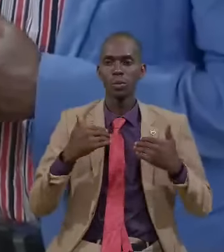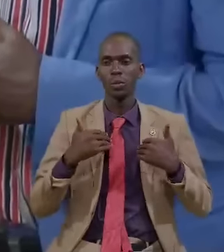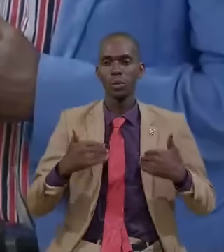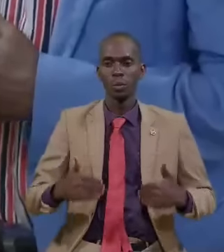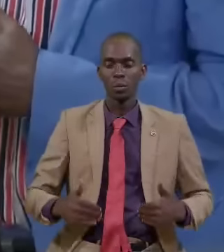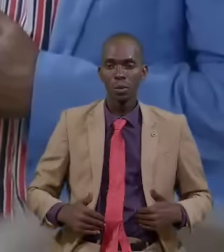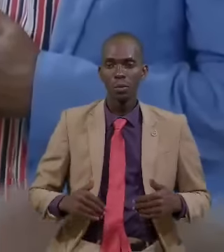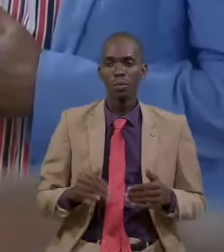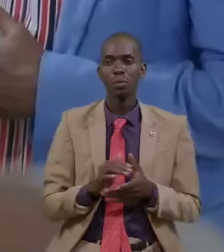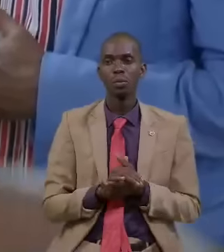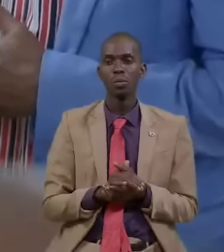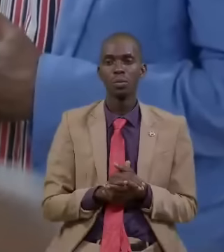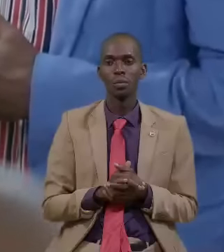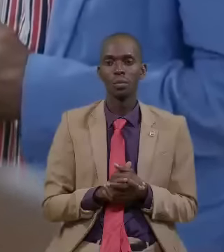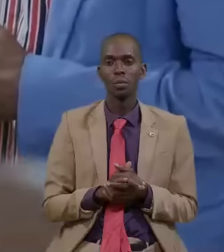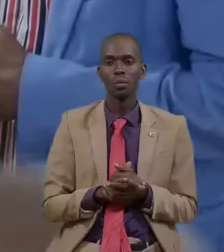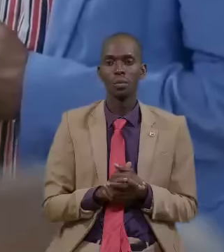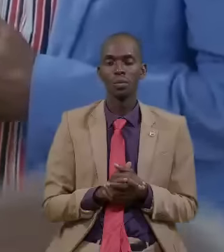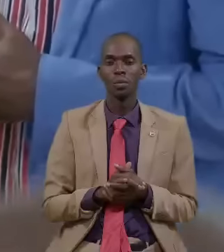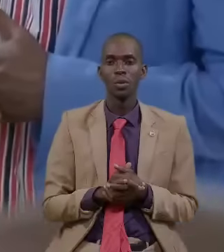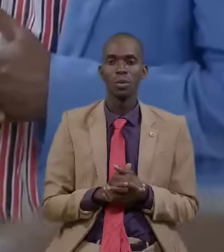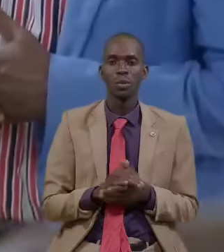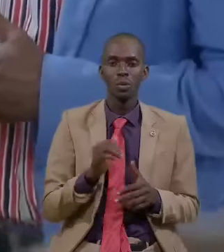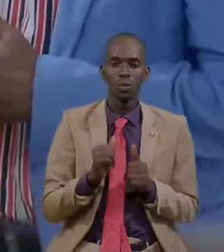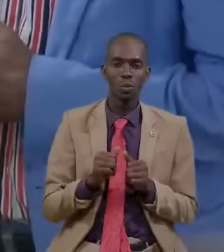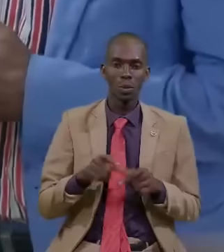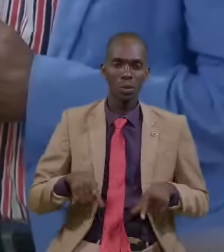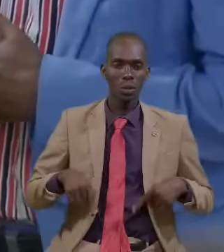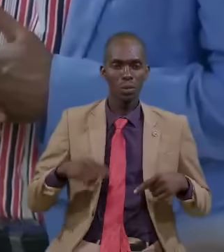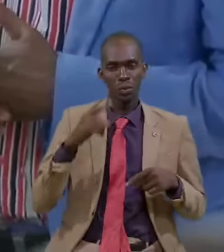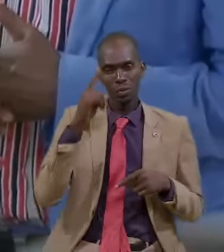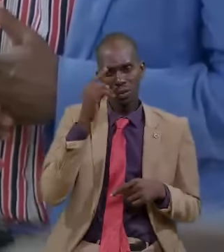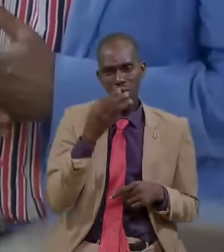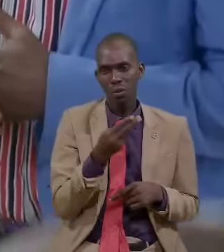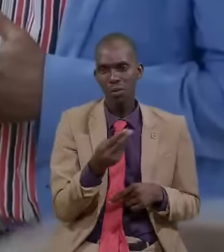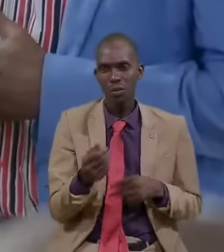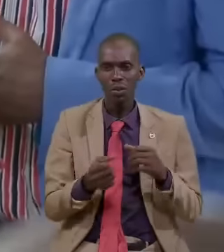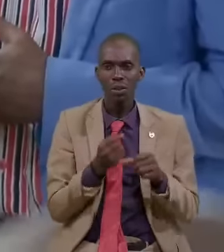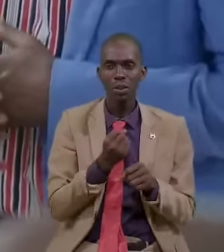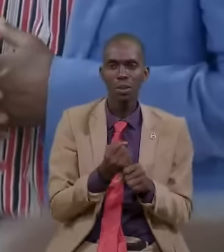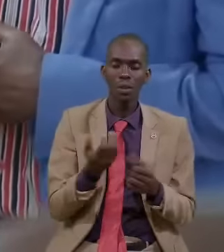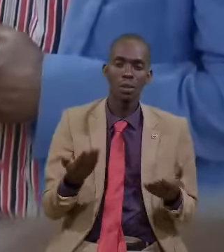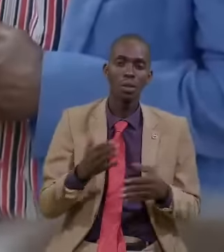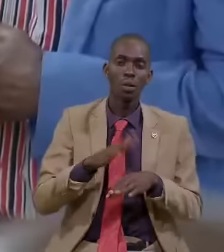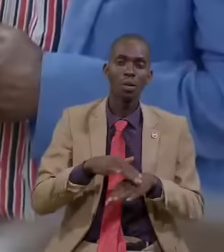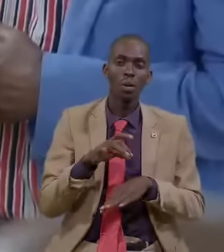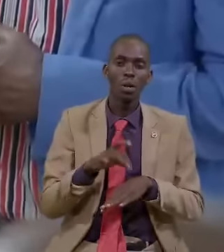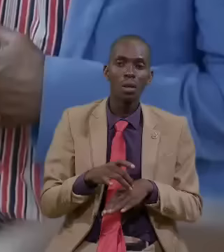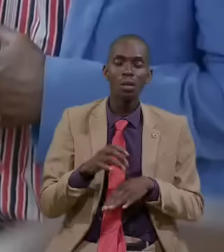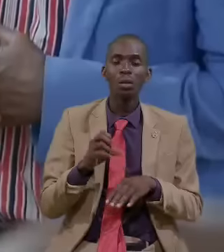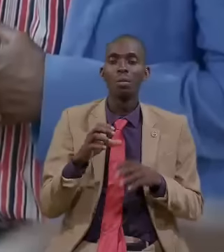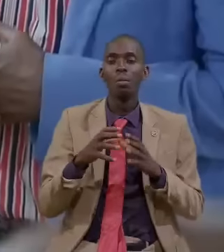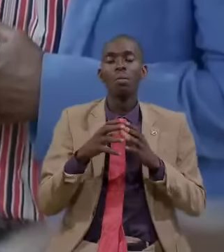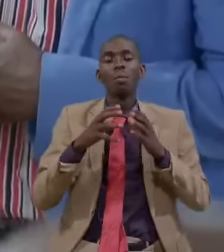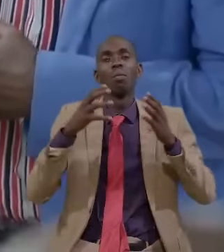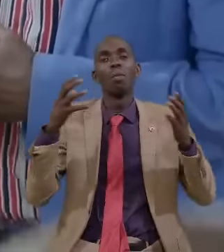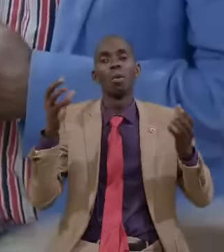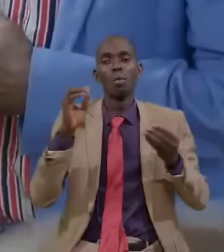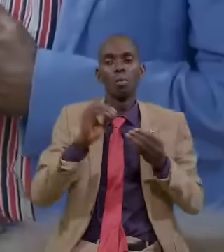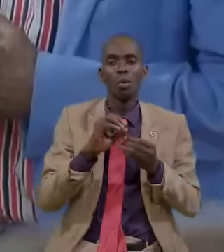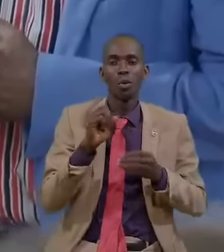which only lives for a few years on earth, much more so feed your spirit,